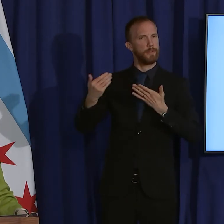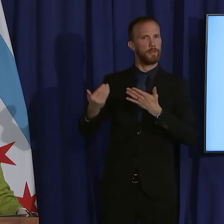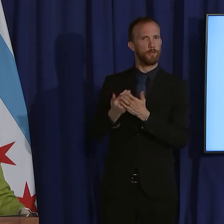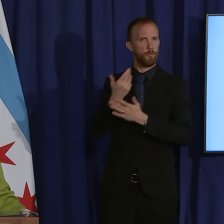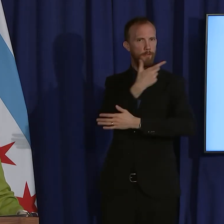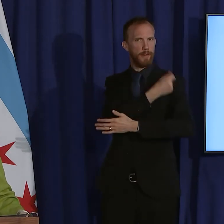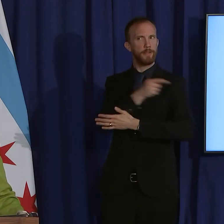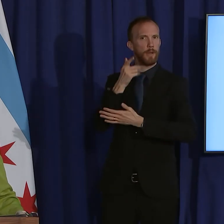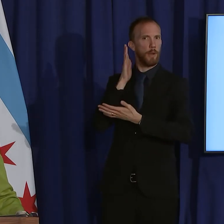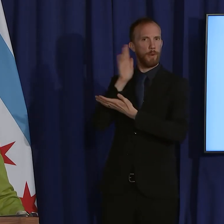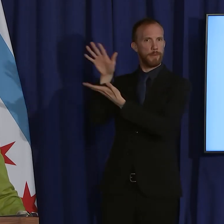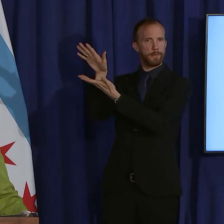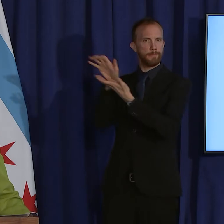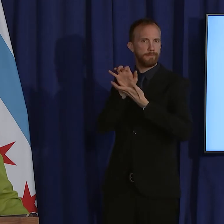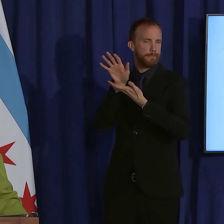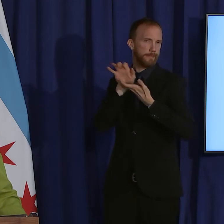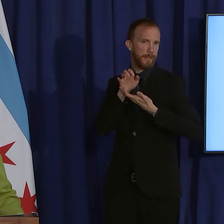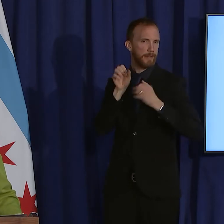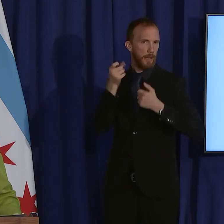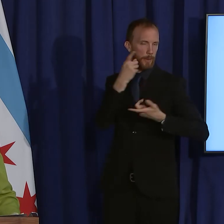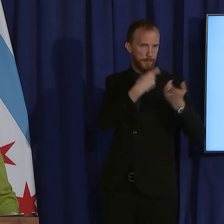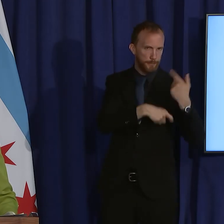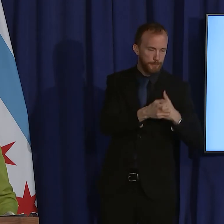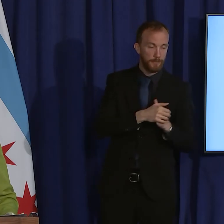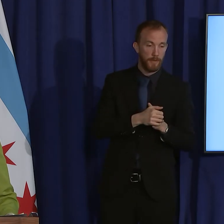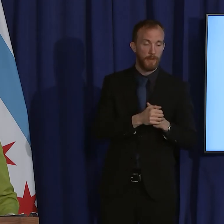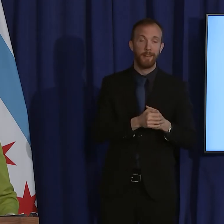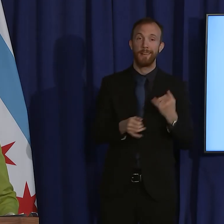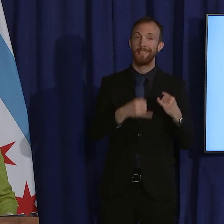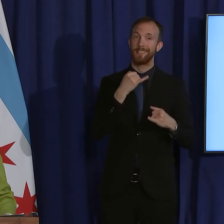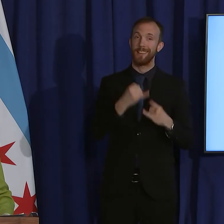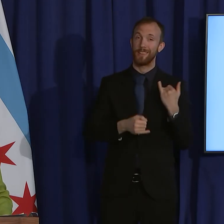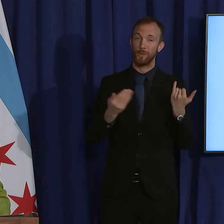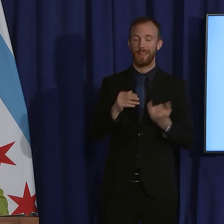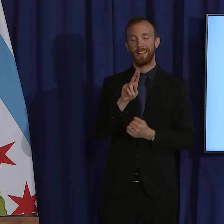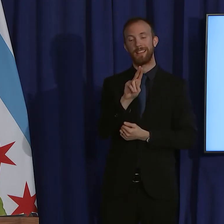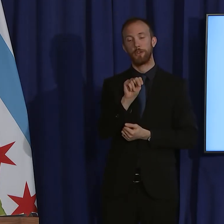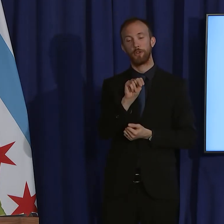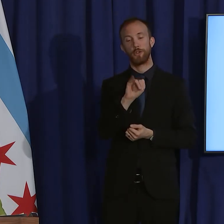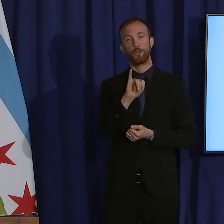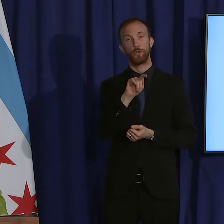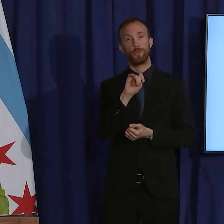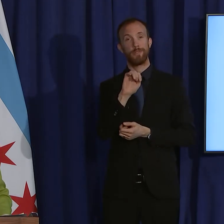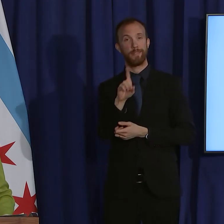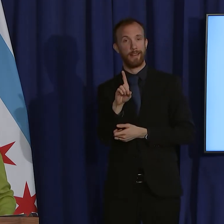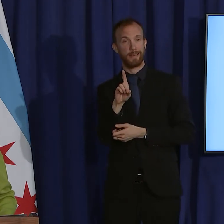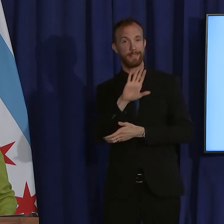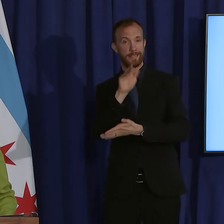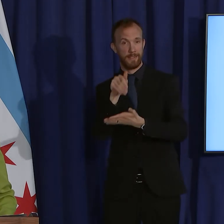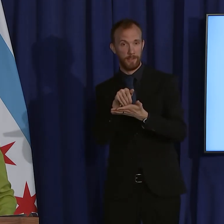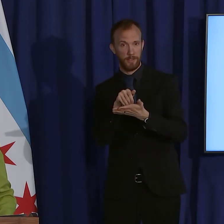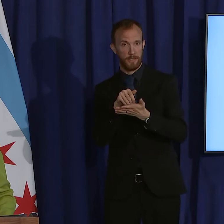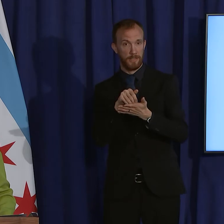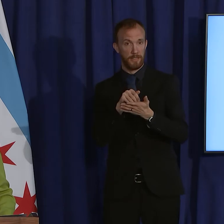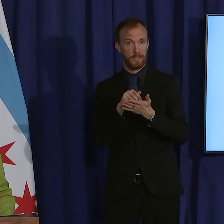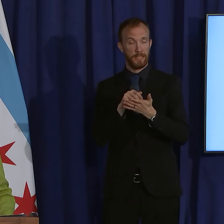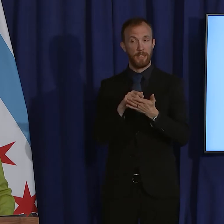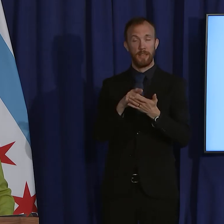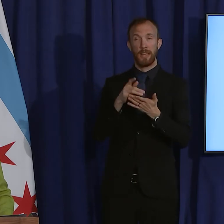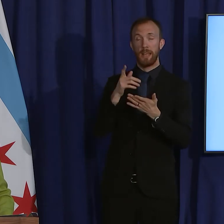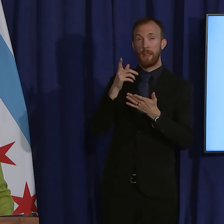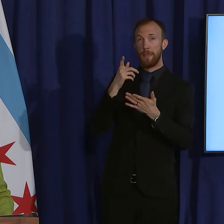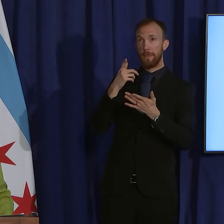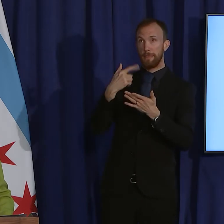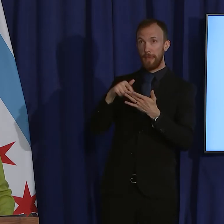these potentially with other doses. Finally, the United Center. The United Center was not scheduled to change to Johnson & Johnson until